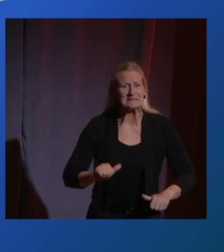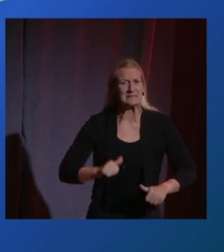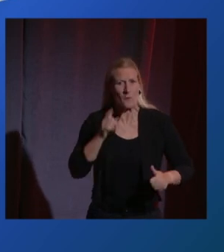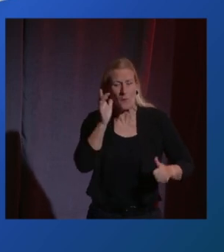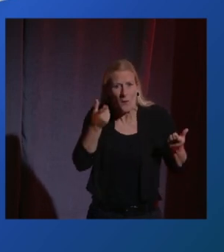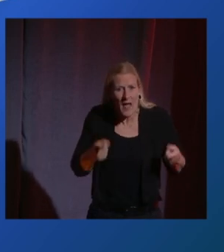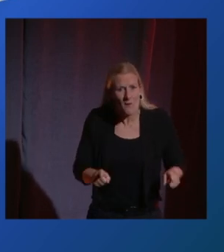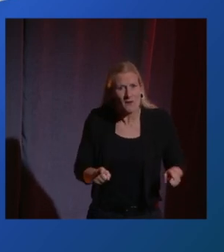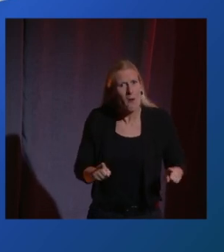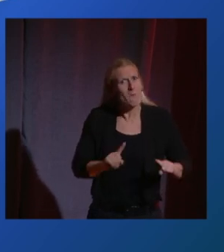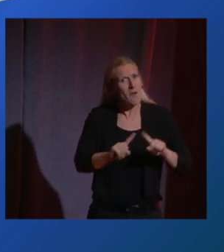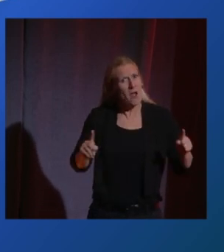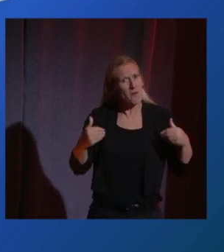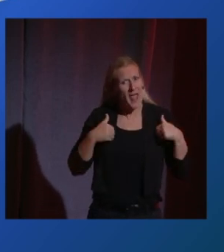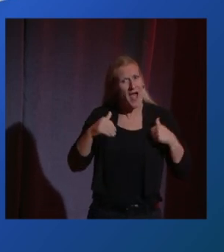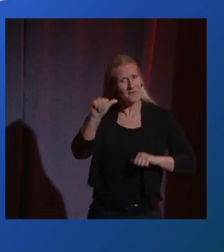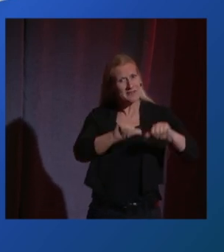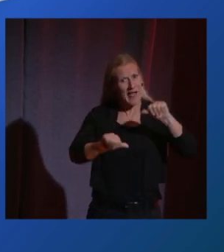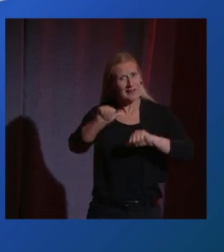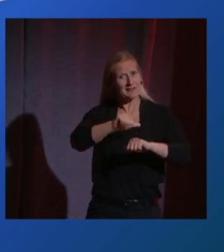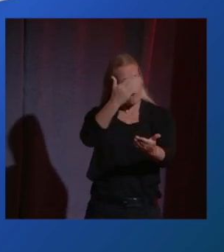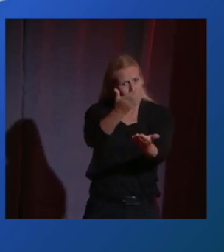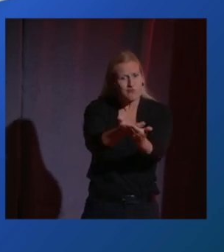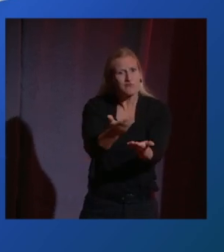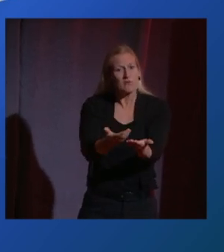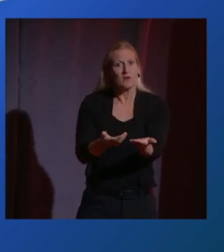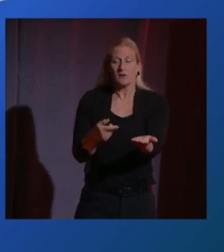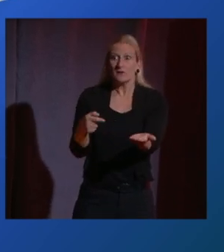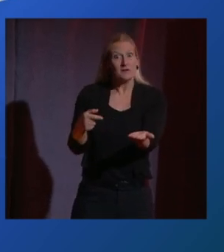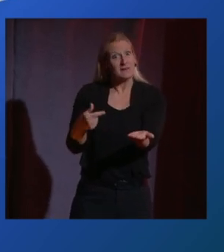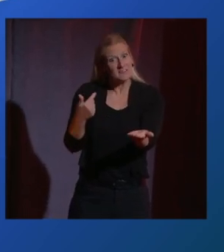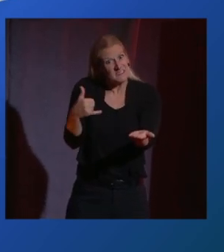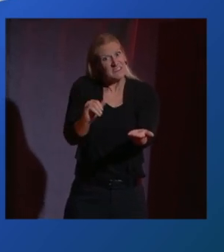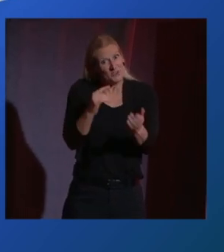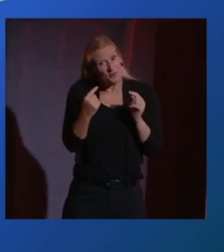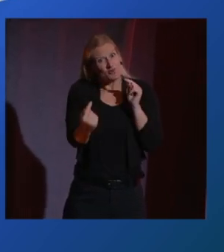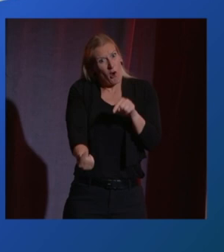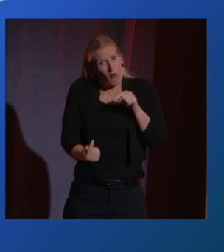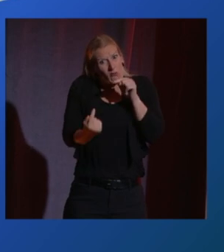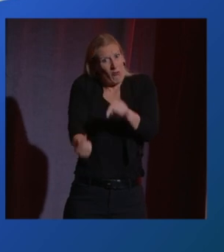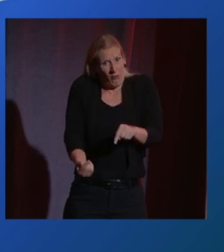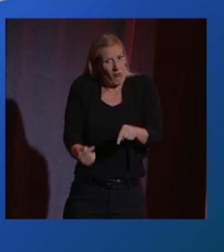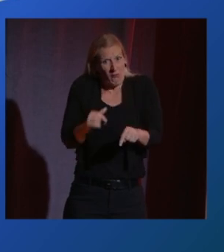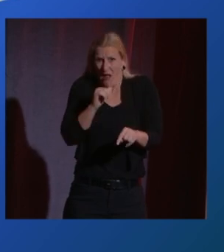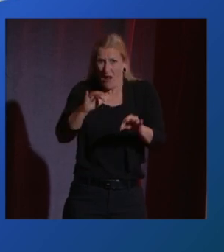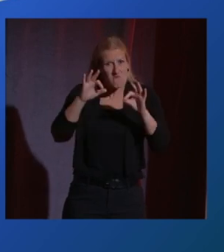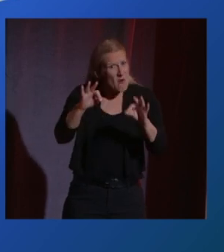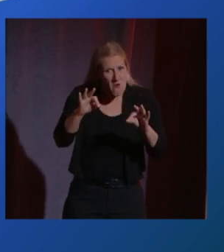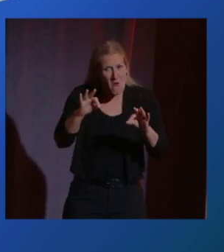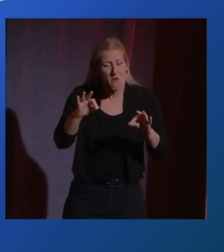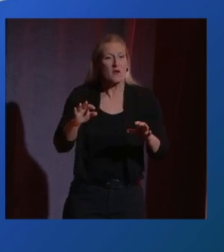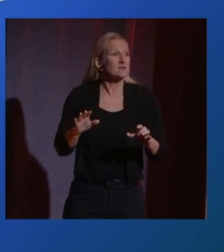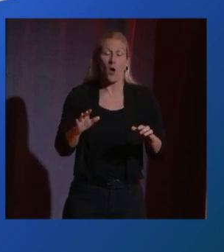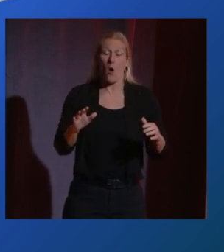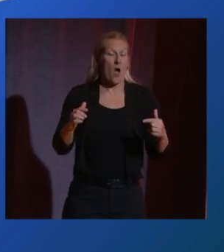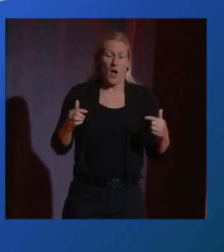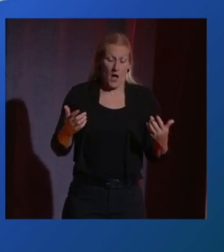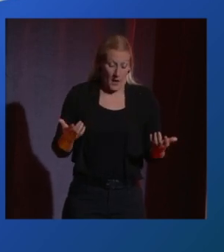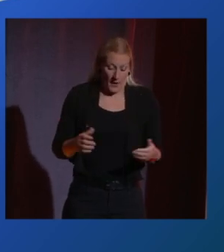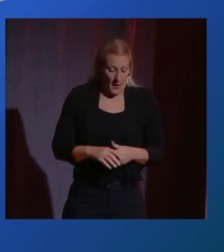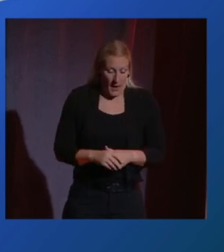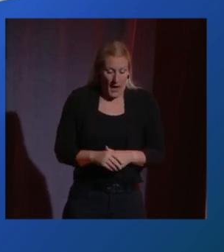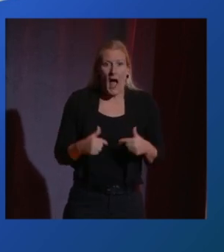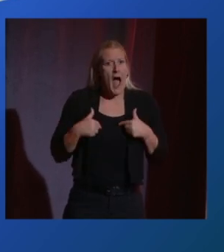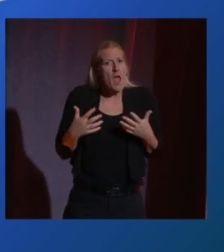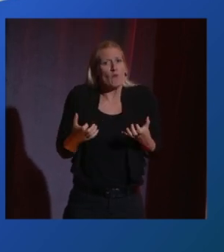the science to show we're still struggling and okay yeah I'm all in I'm wanting to